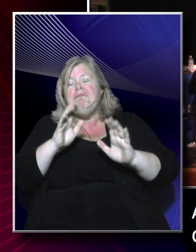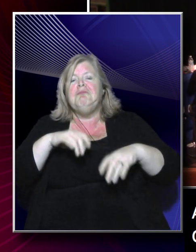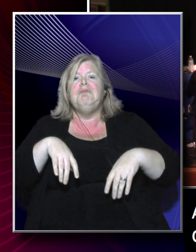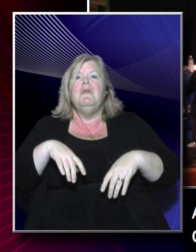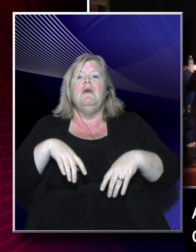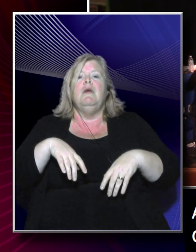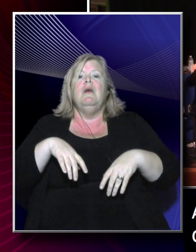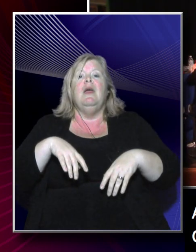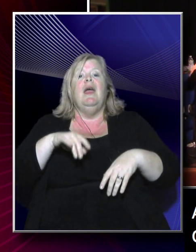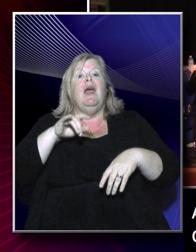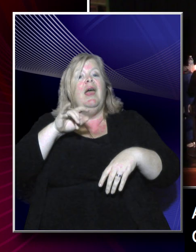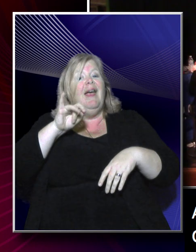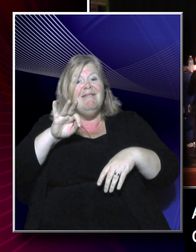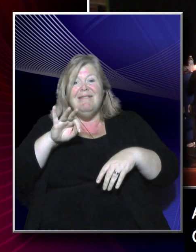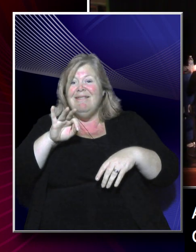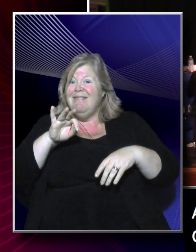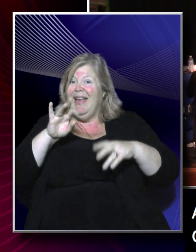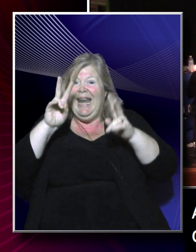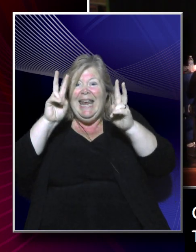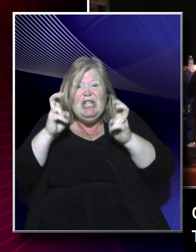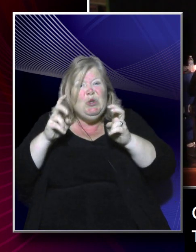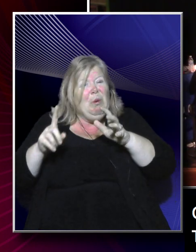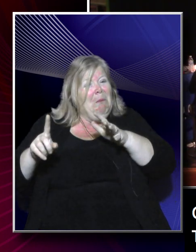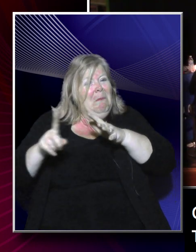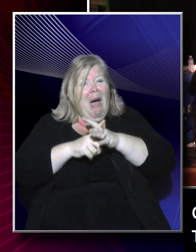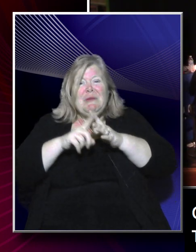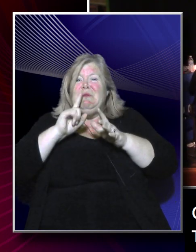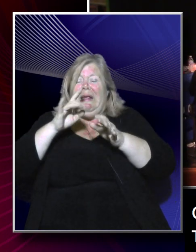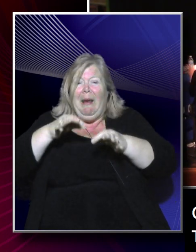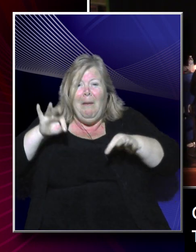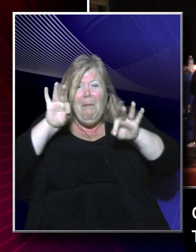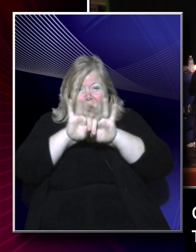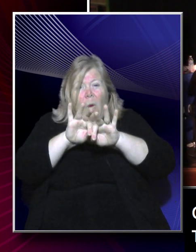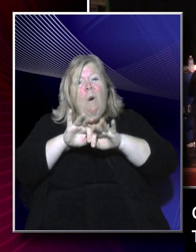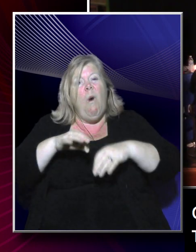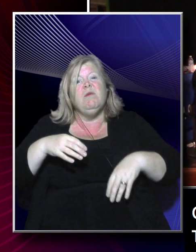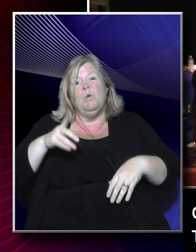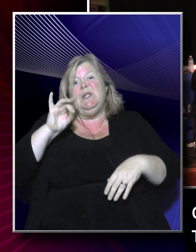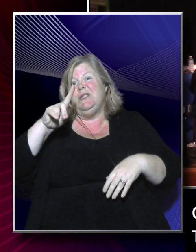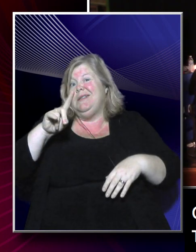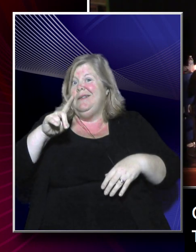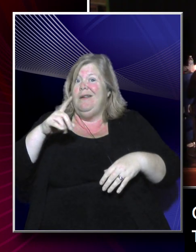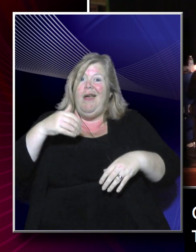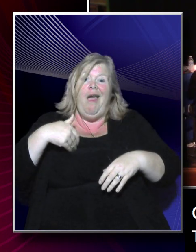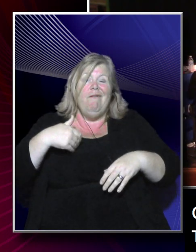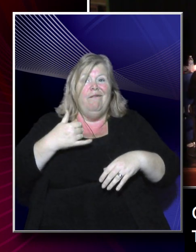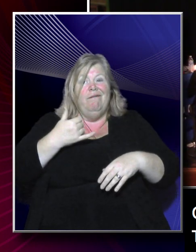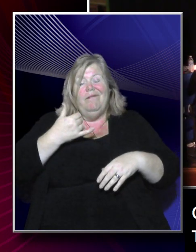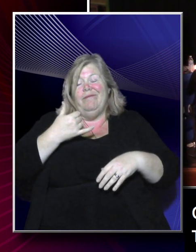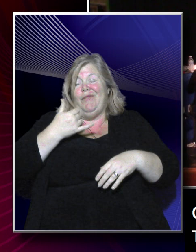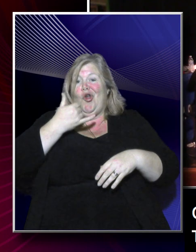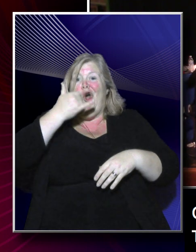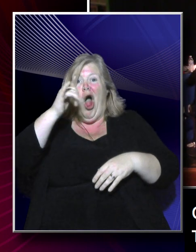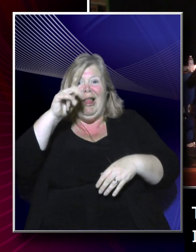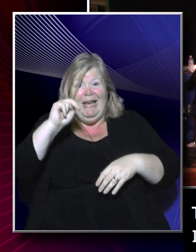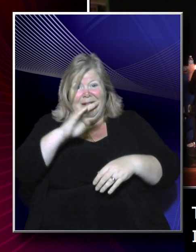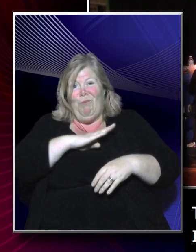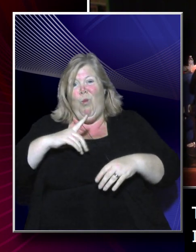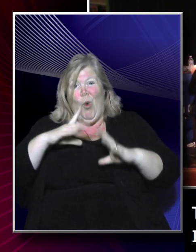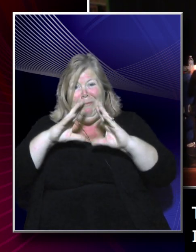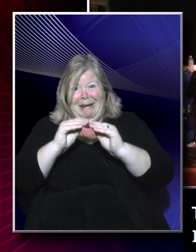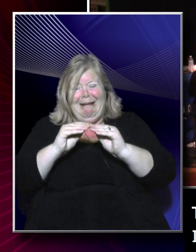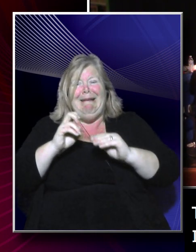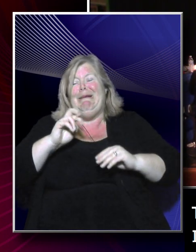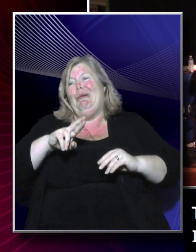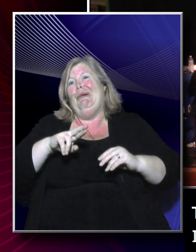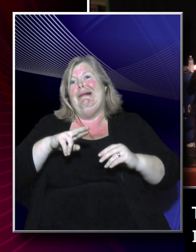if there is an issue that becomes pressing or needs to it, we've had in the past telephonic boards, or we've had